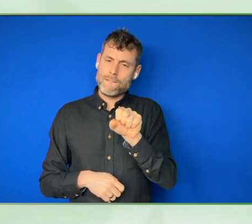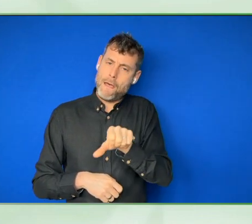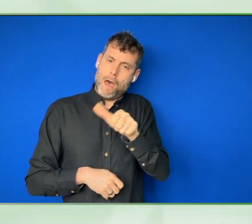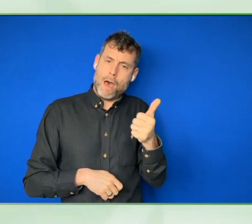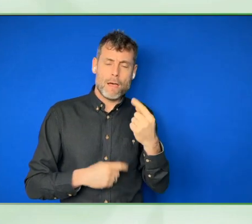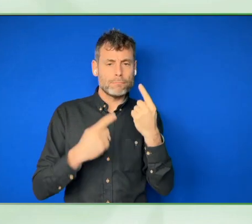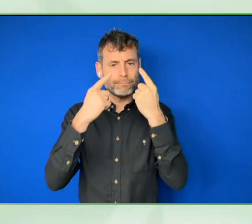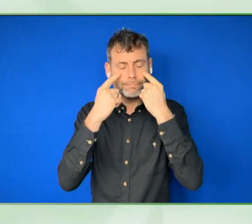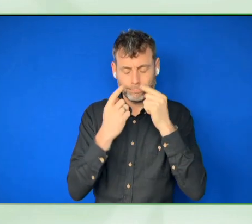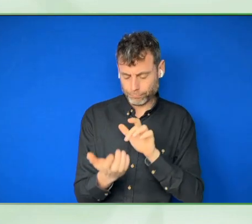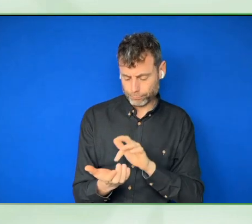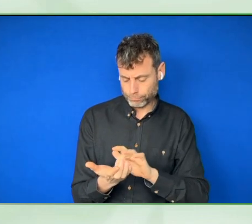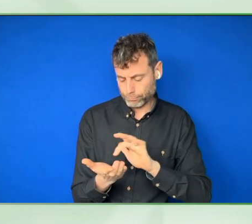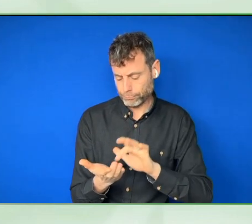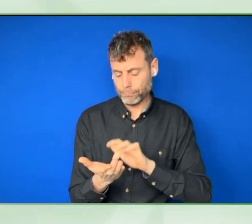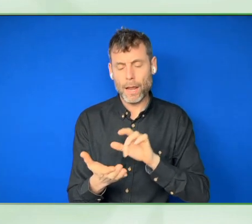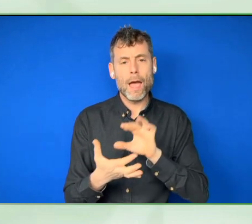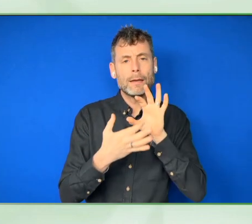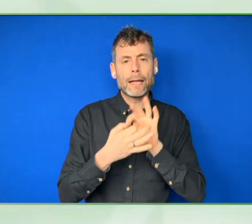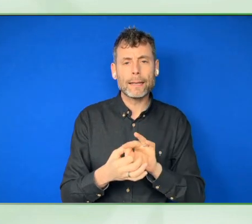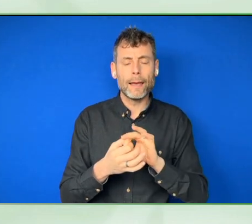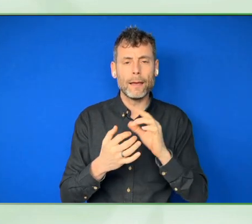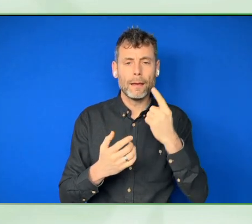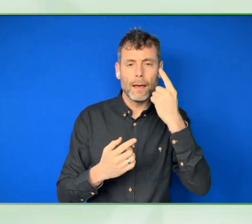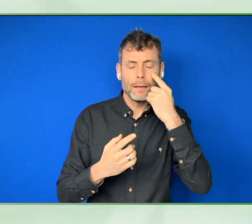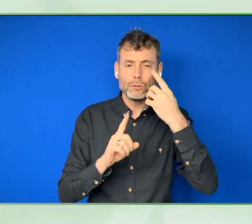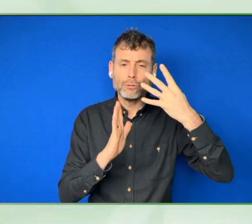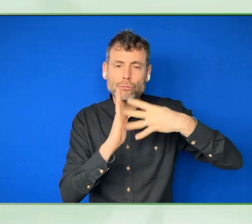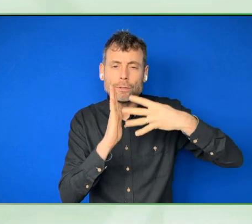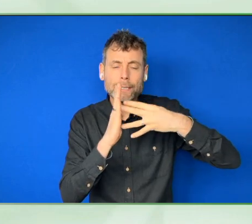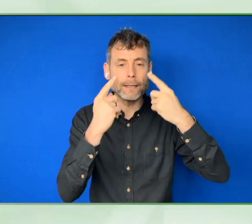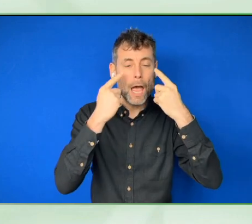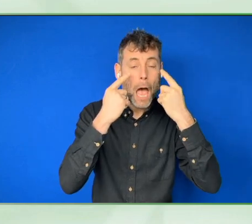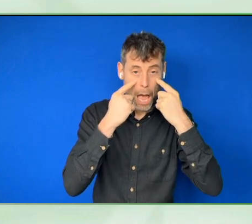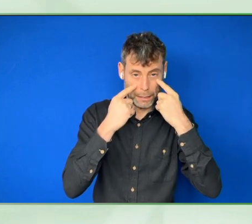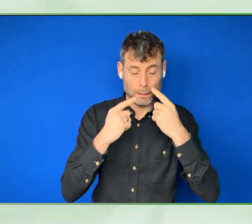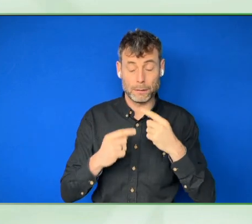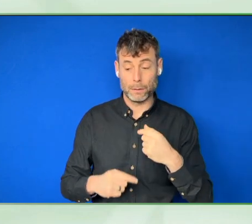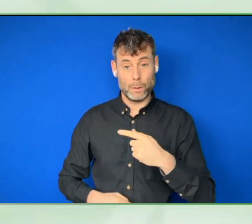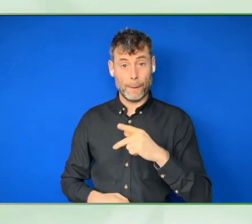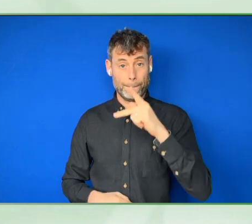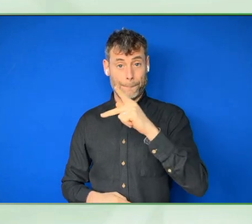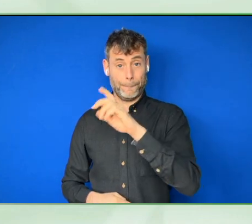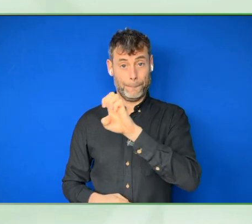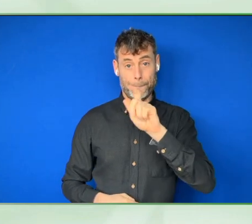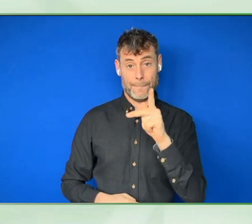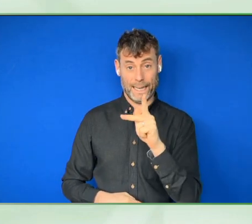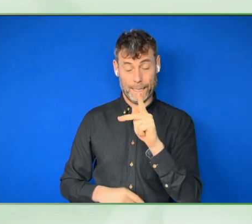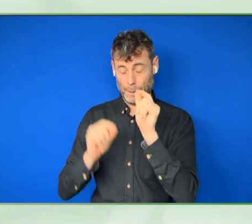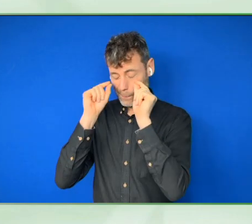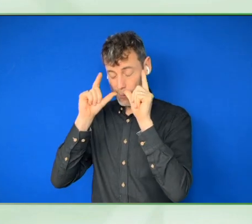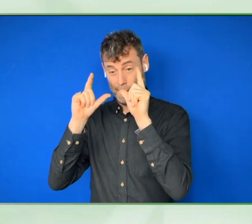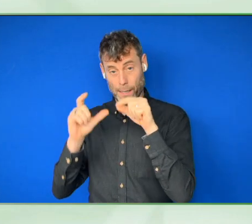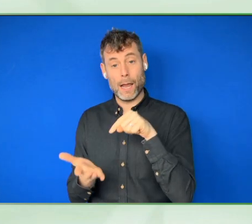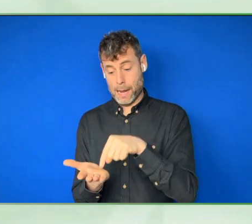describe the differentiation? What's unique about the PEAK app compared to what else is available? Thanks, Brendan. As far as we're aware,